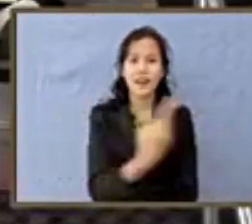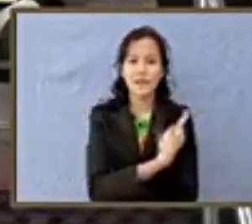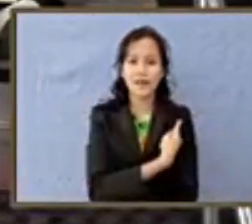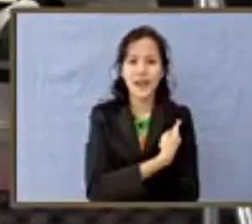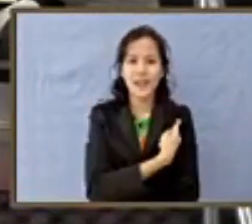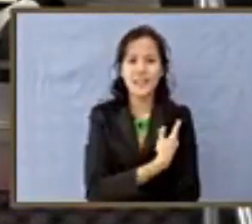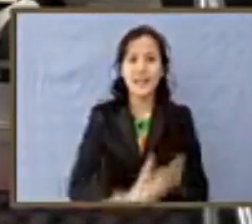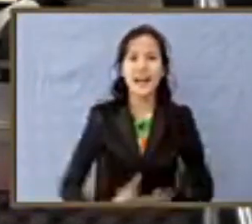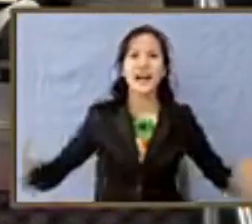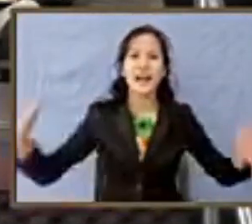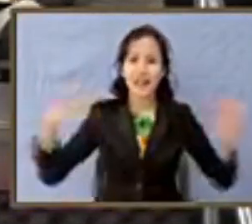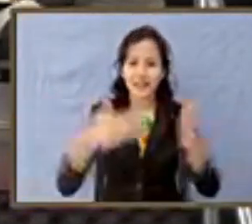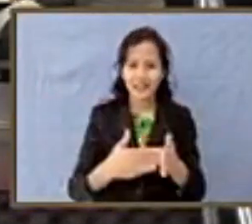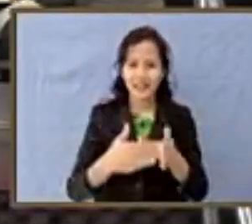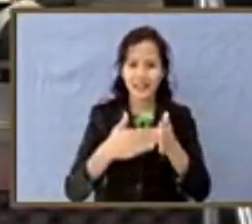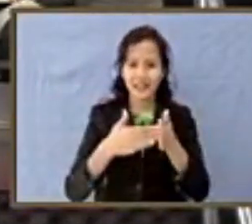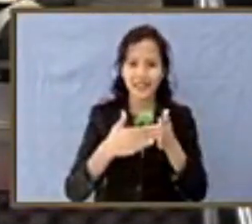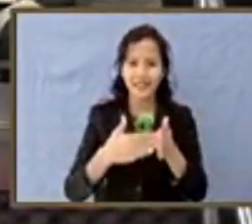Revive us